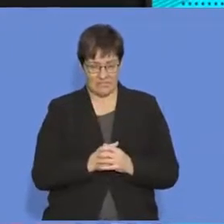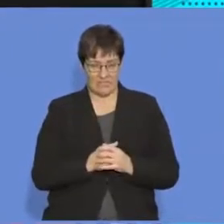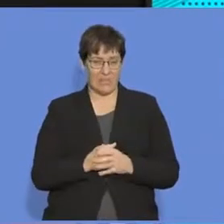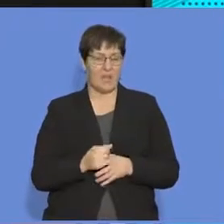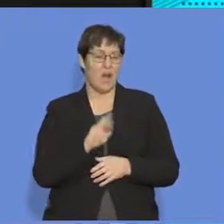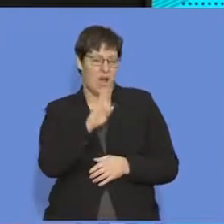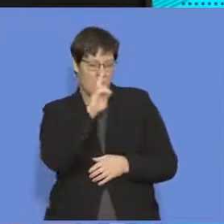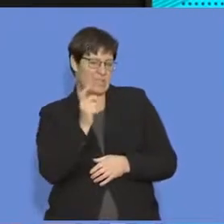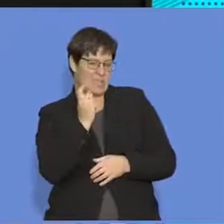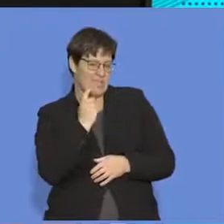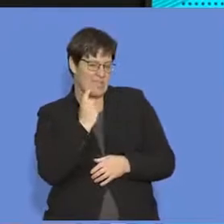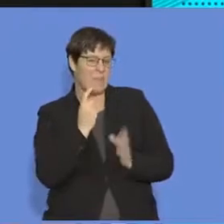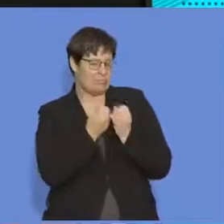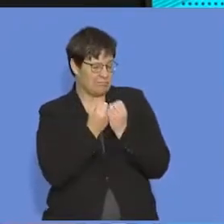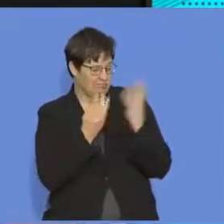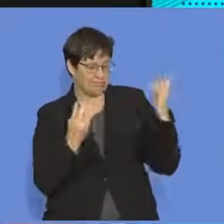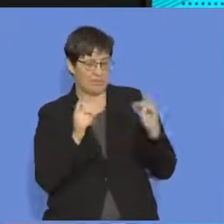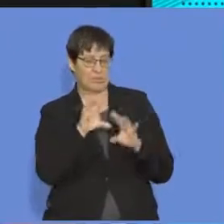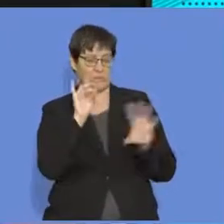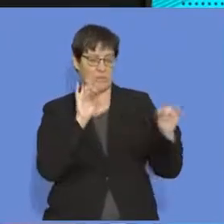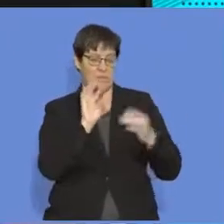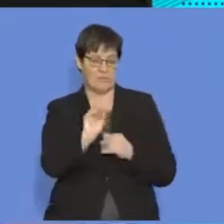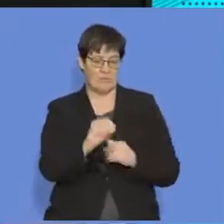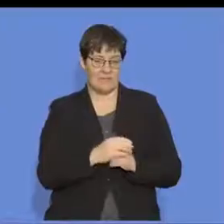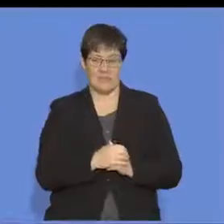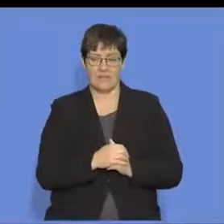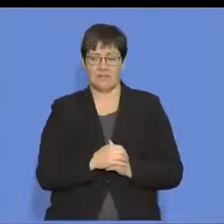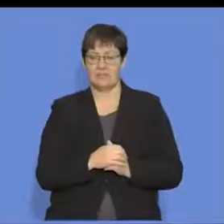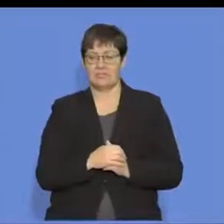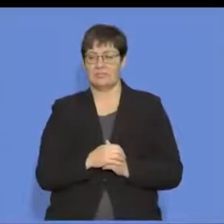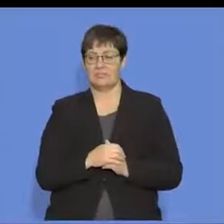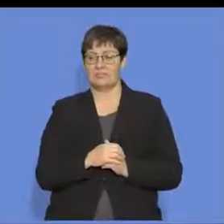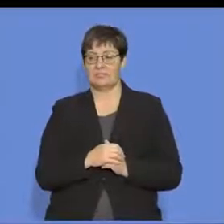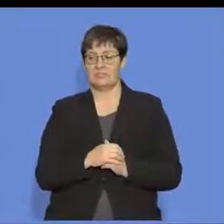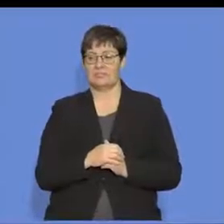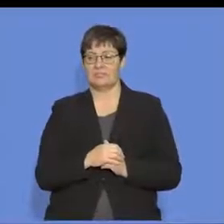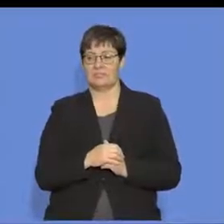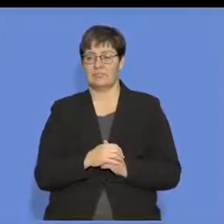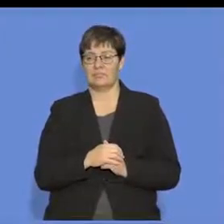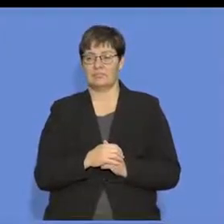Great. Looks easy, but there's so many choices there. Now,